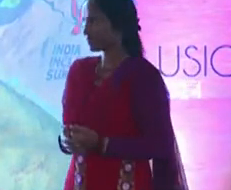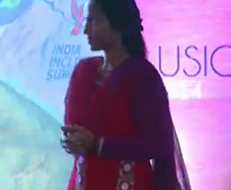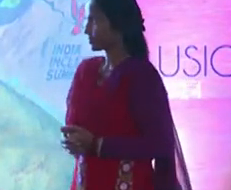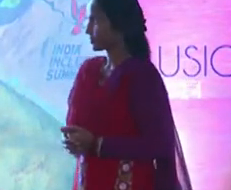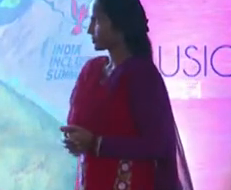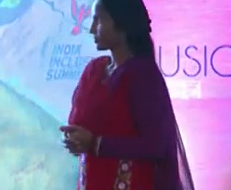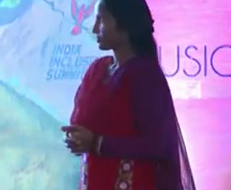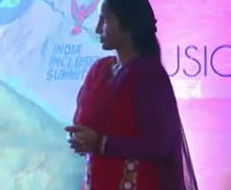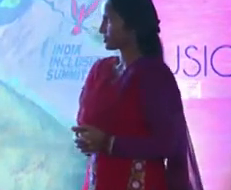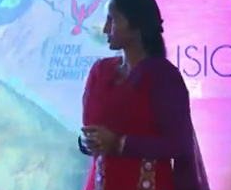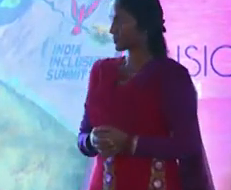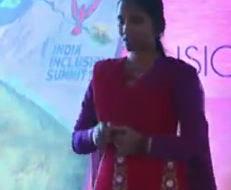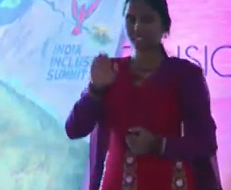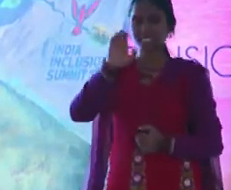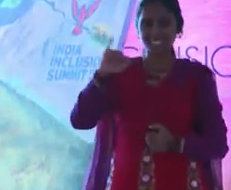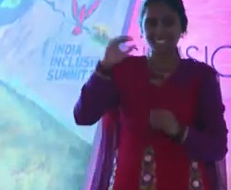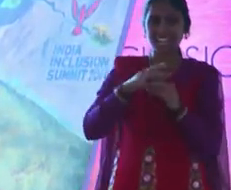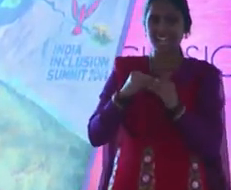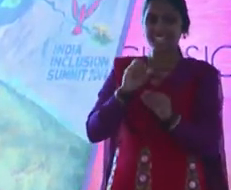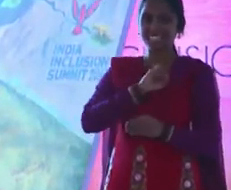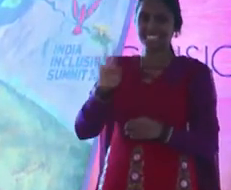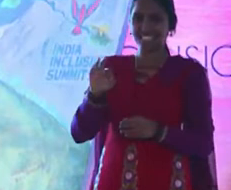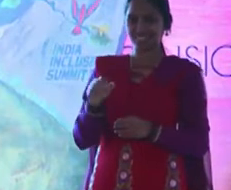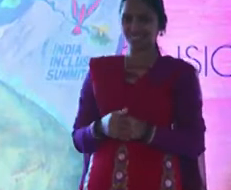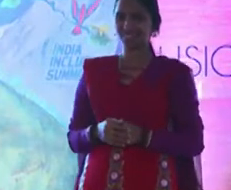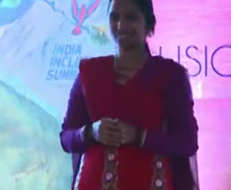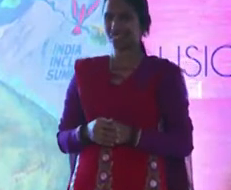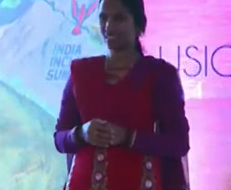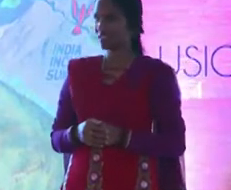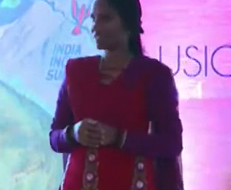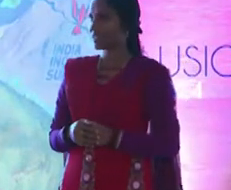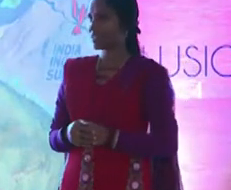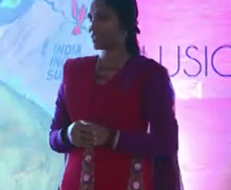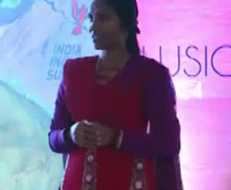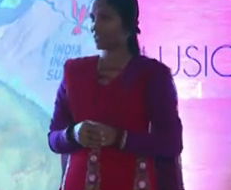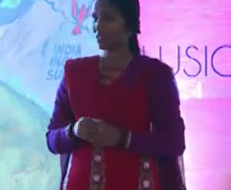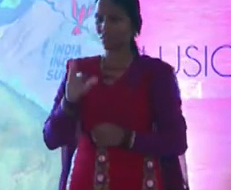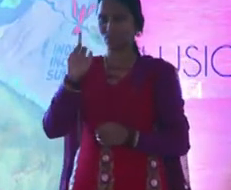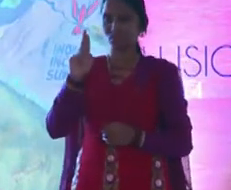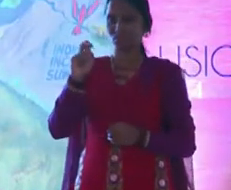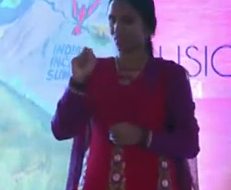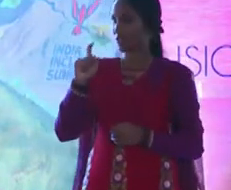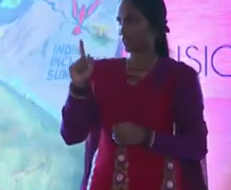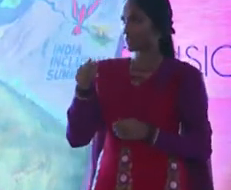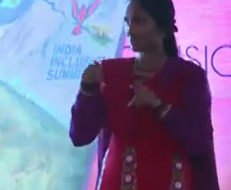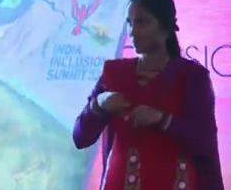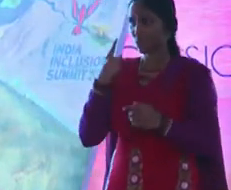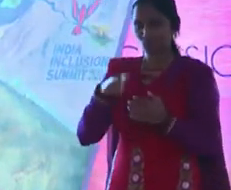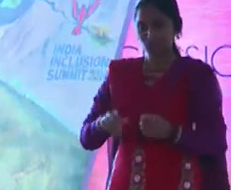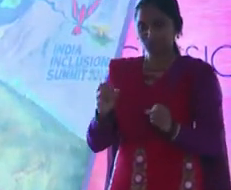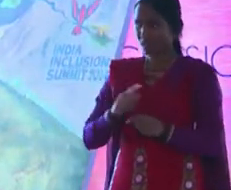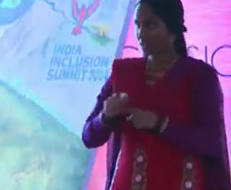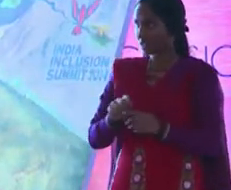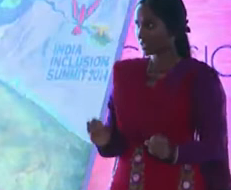to Enable India and SAP. Firoz, where is Firoz? Firoz is somewhere seeing off